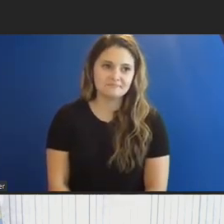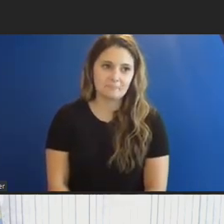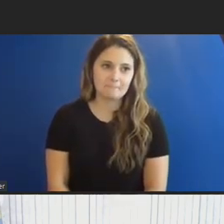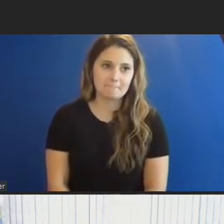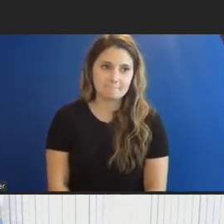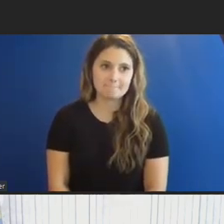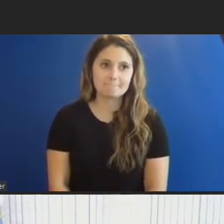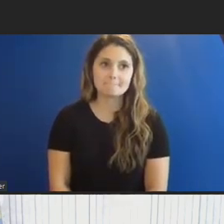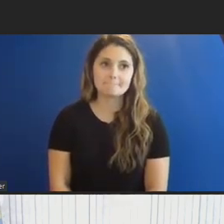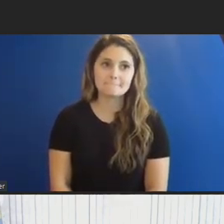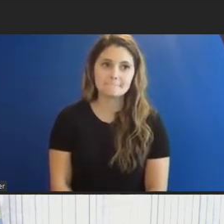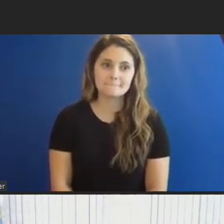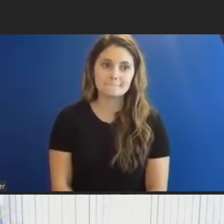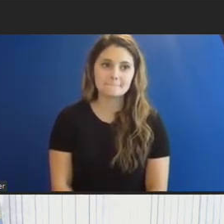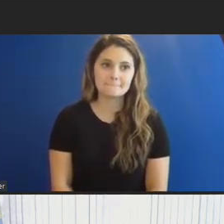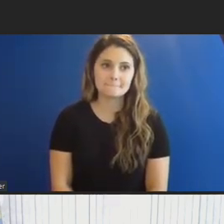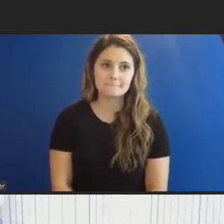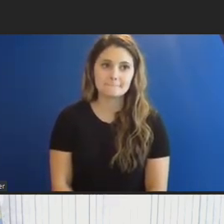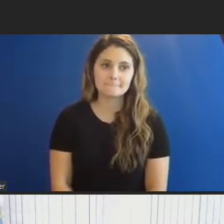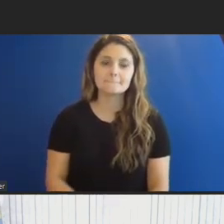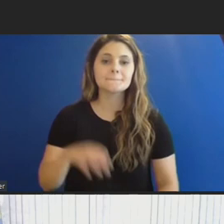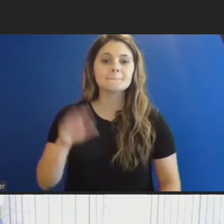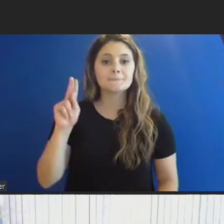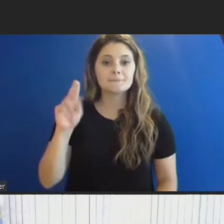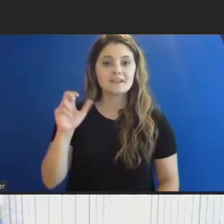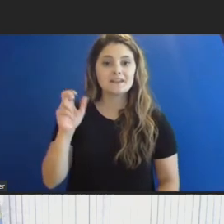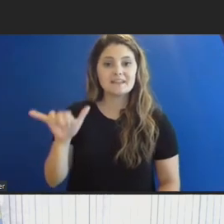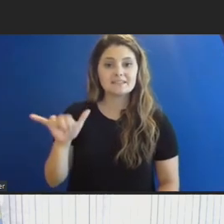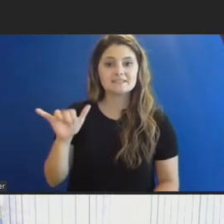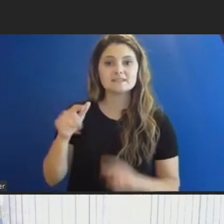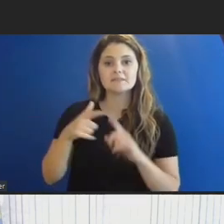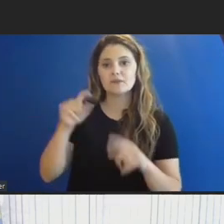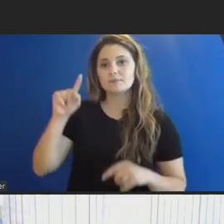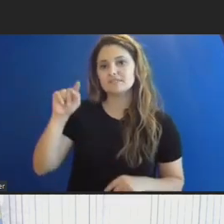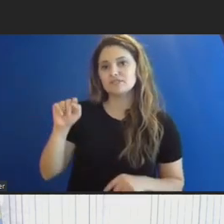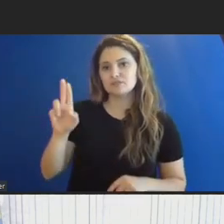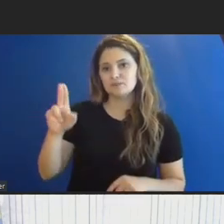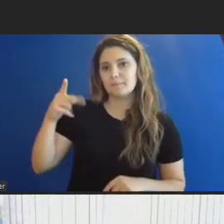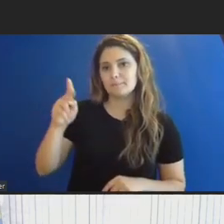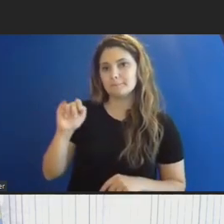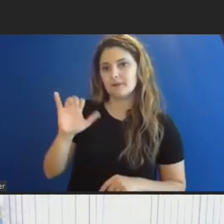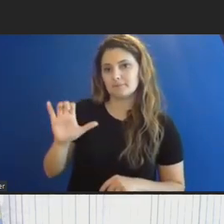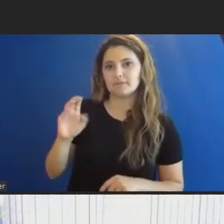Okay, and now we have Casey Ellingson representing Texas Tech Public Media.